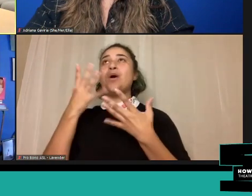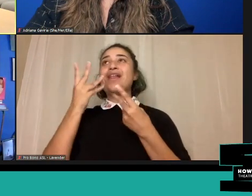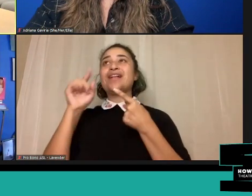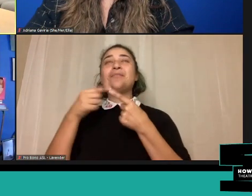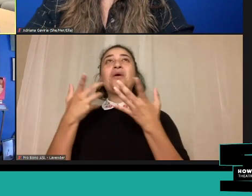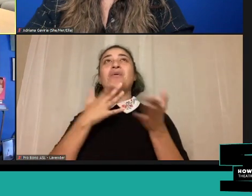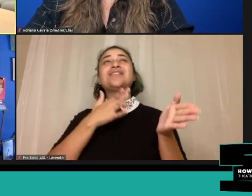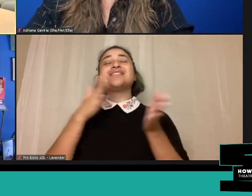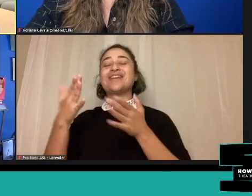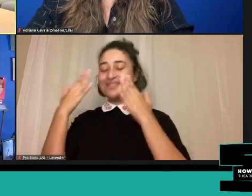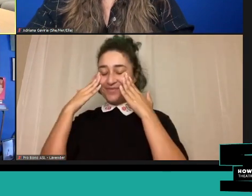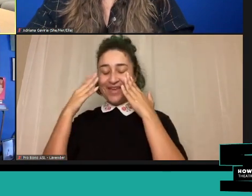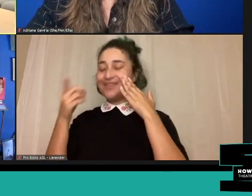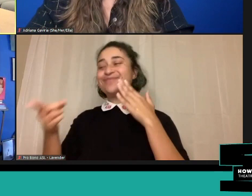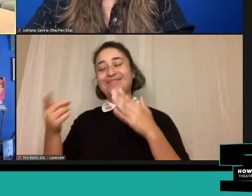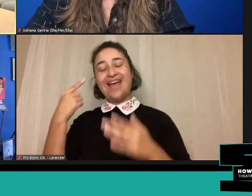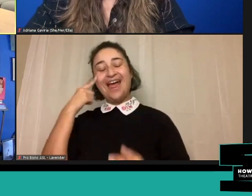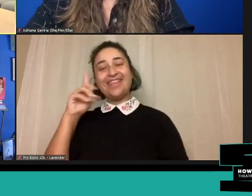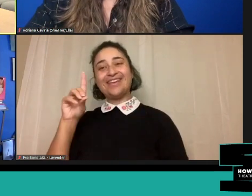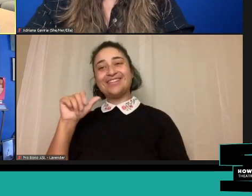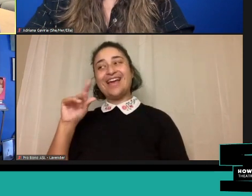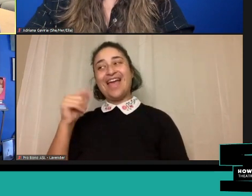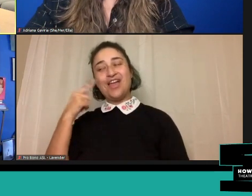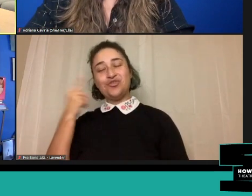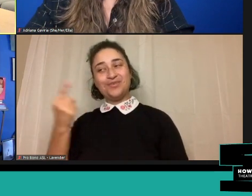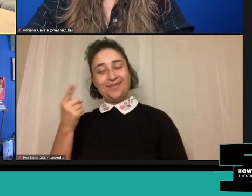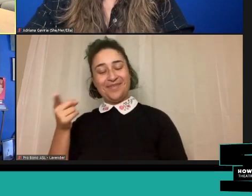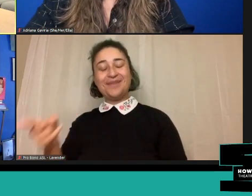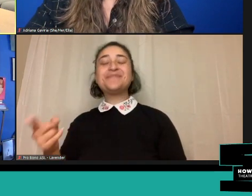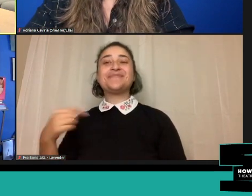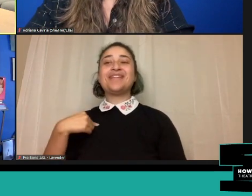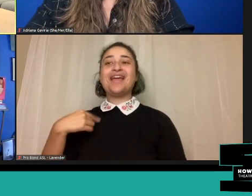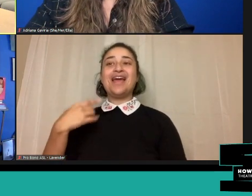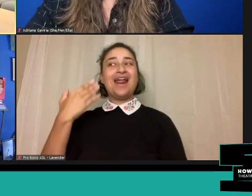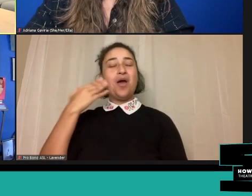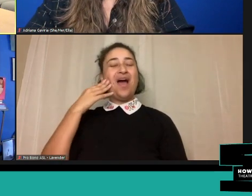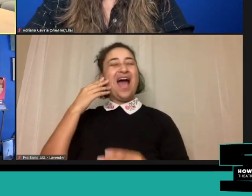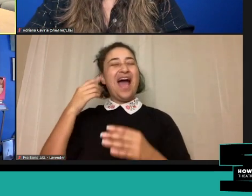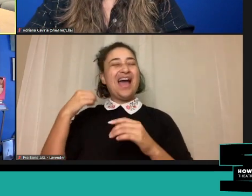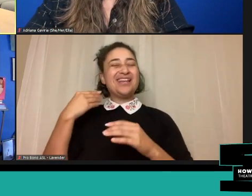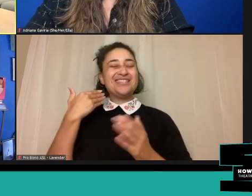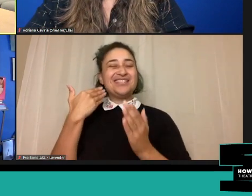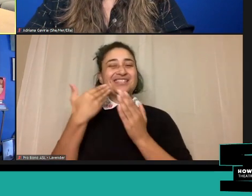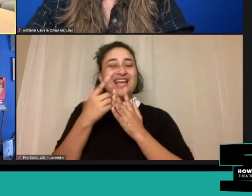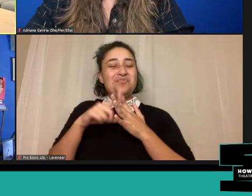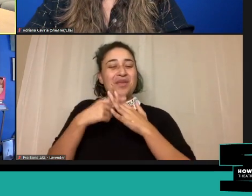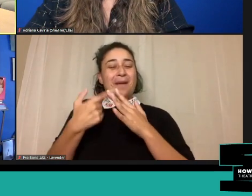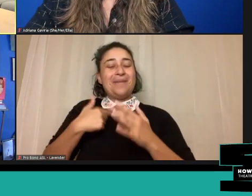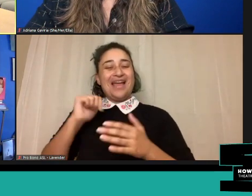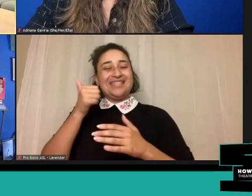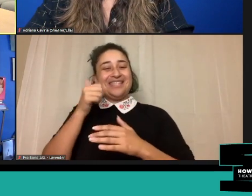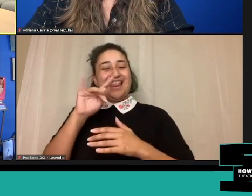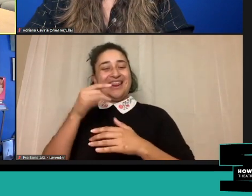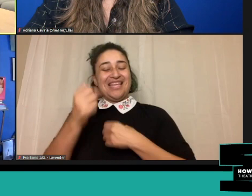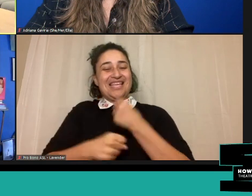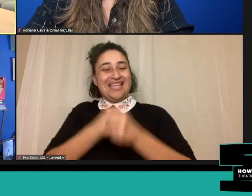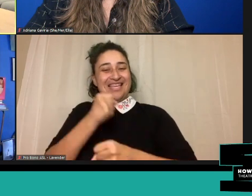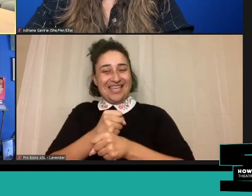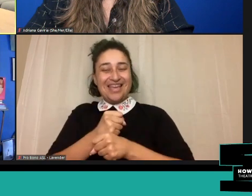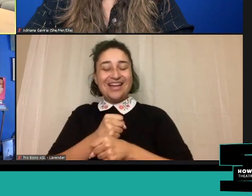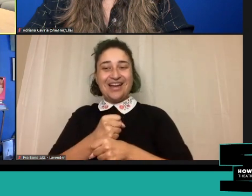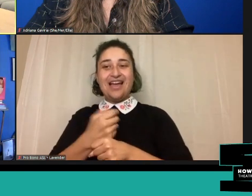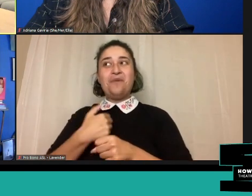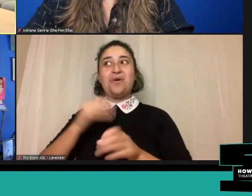on to something. And I will say, so I've just begun my tenure as Associate Artistic Director of Yale Rep. We're going to open our first